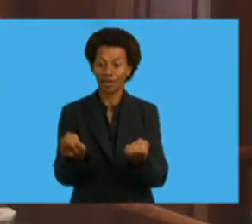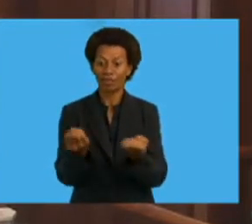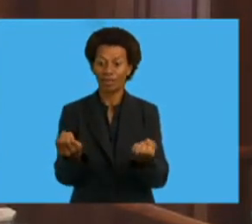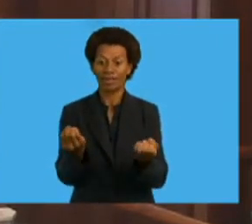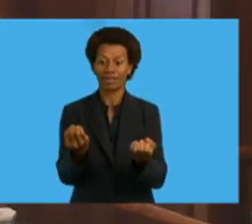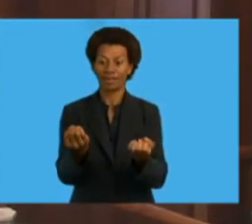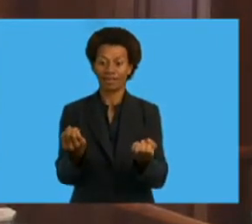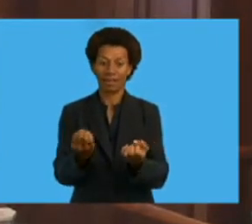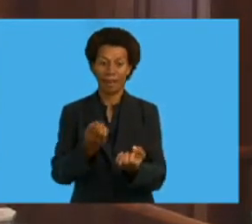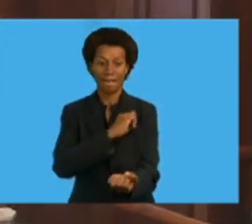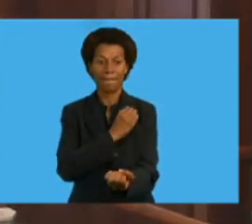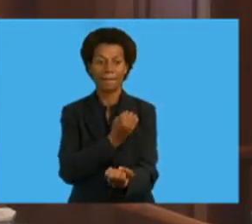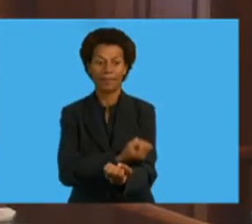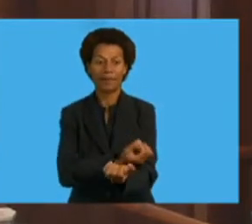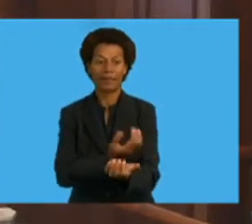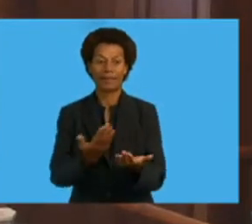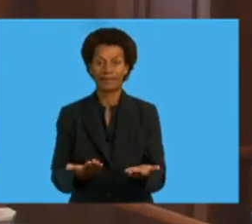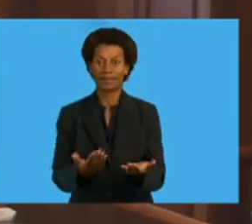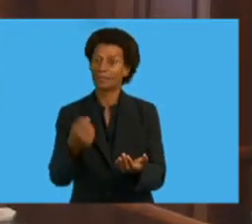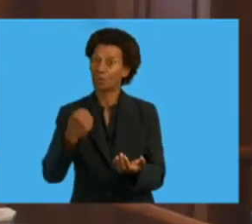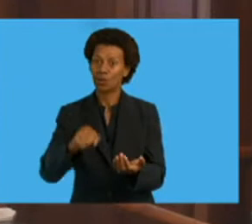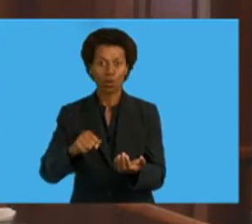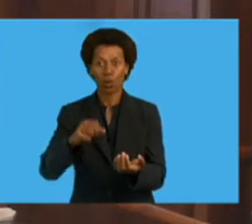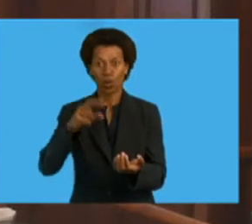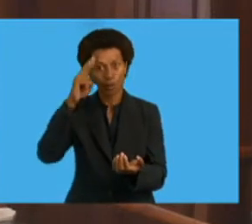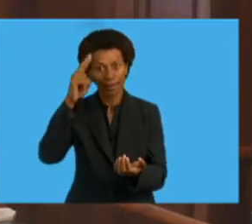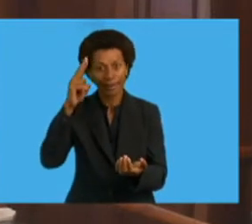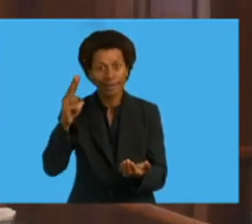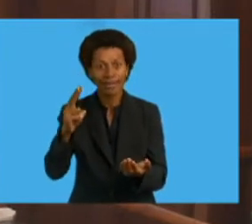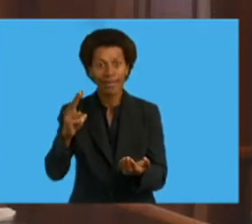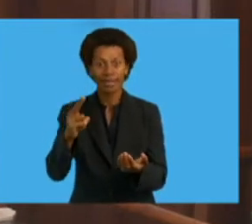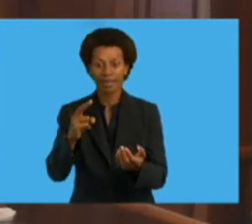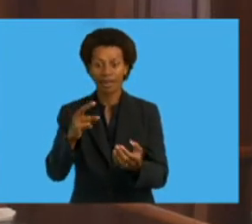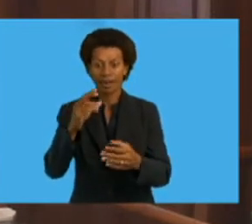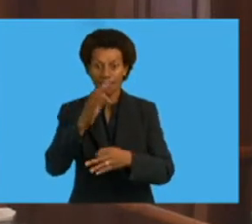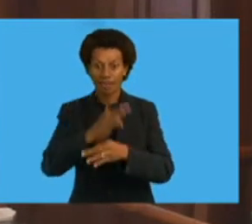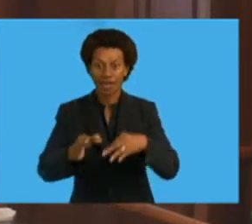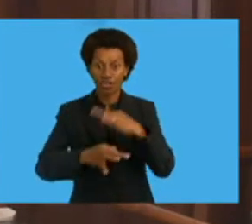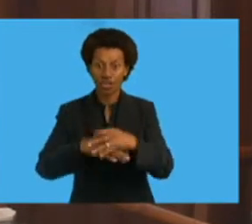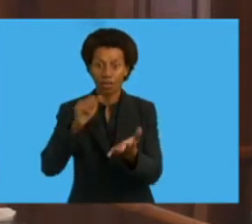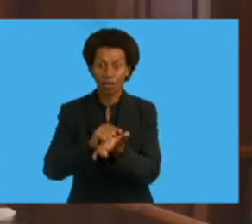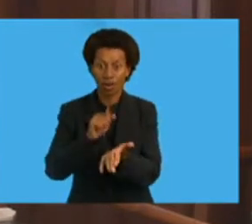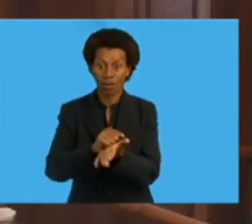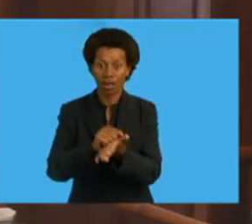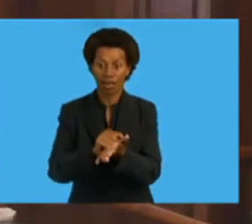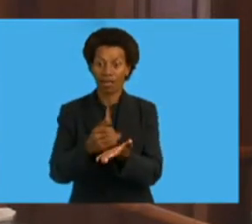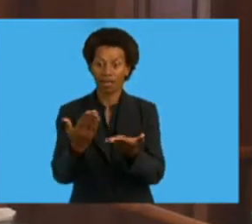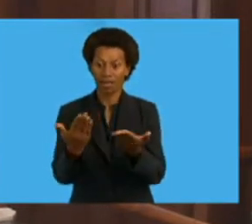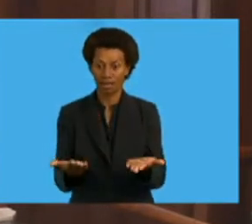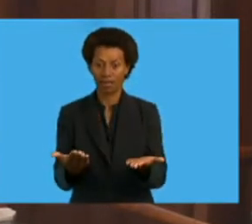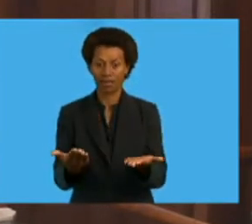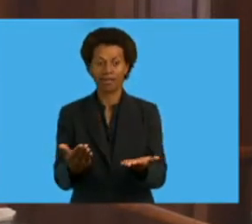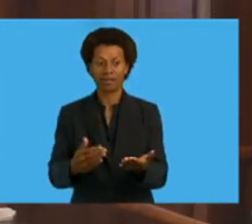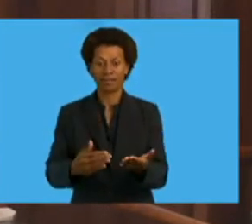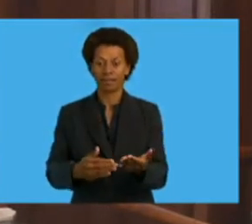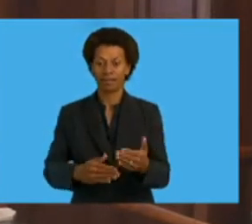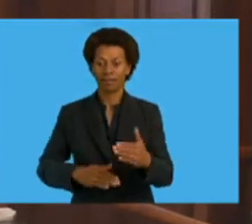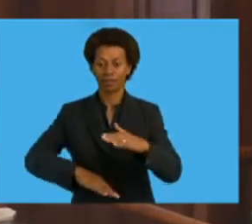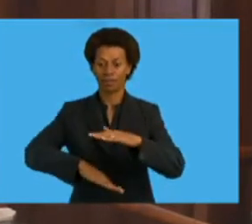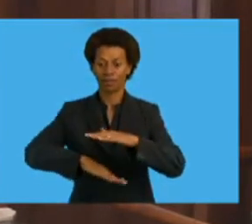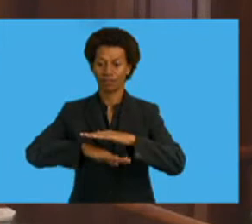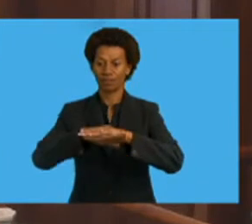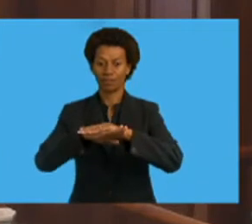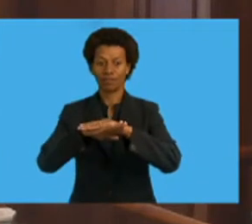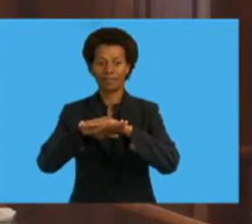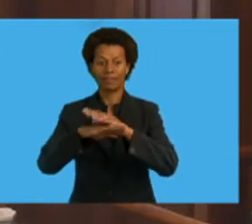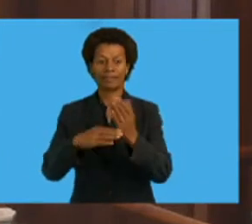citizens, no nation can function properly and achieve its full potential. Yeah, yeah. And the main